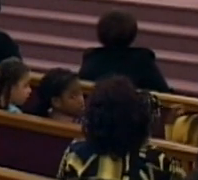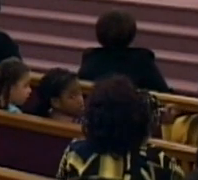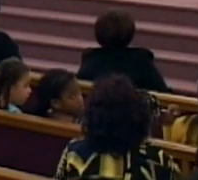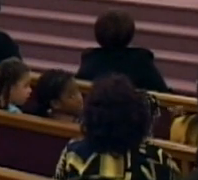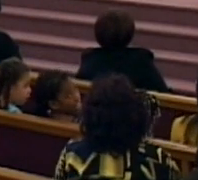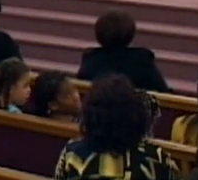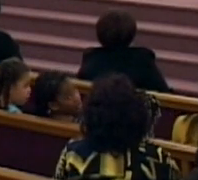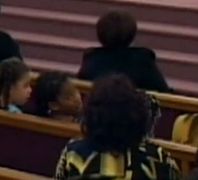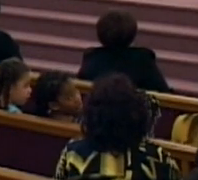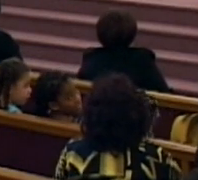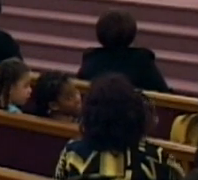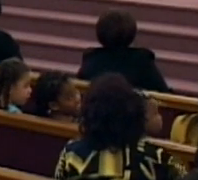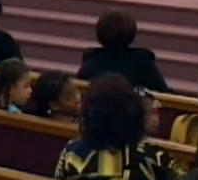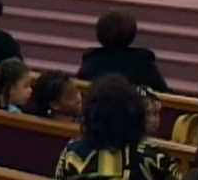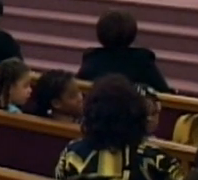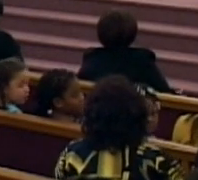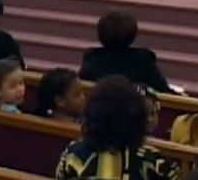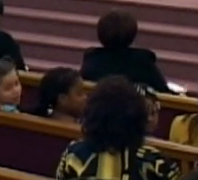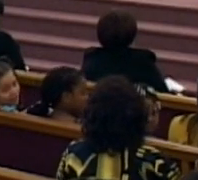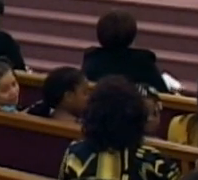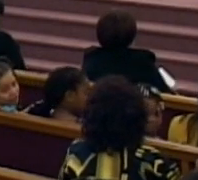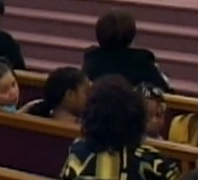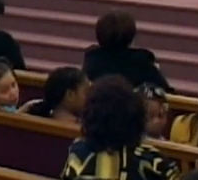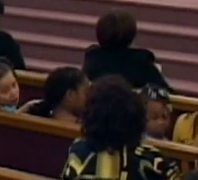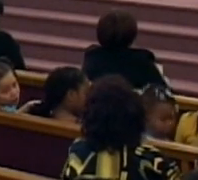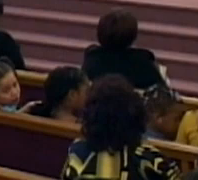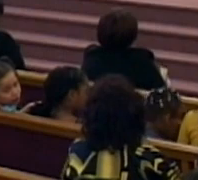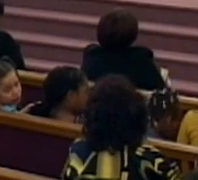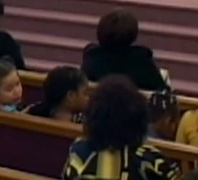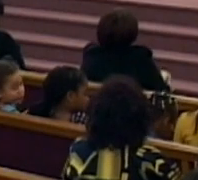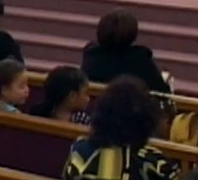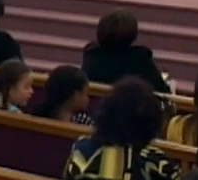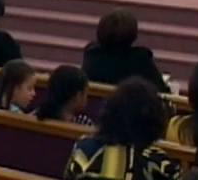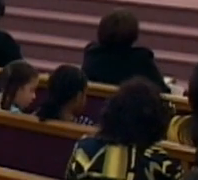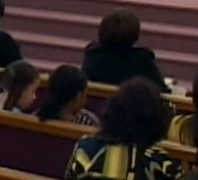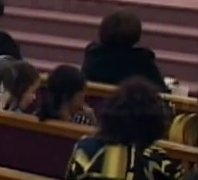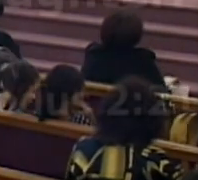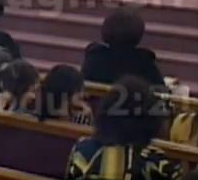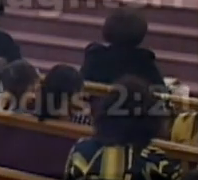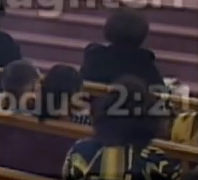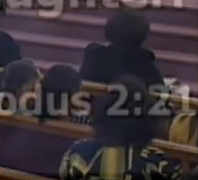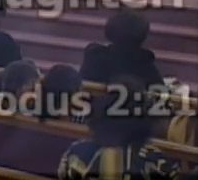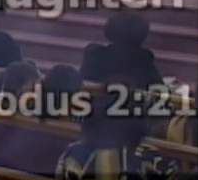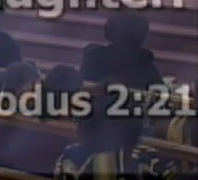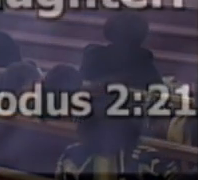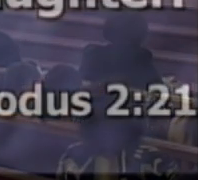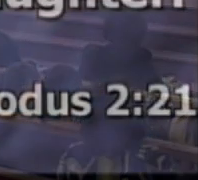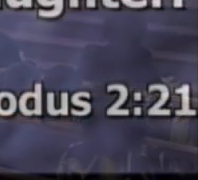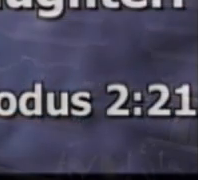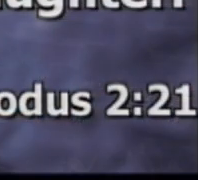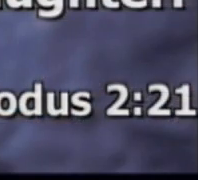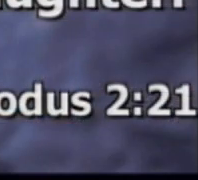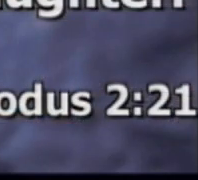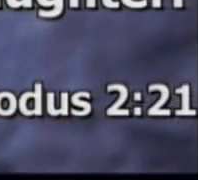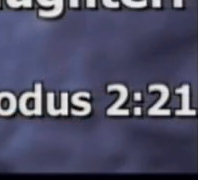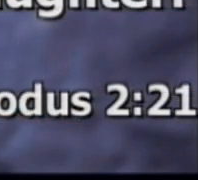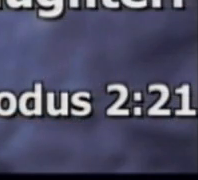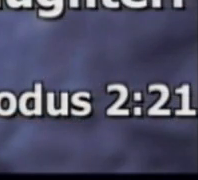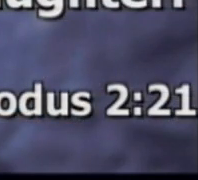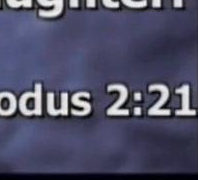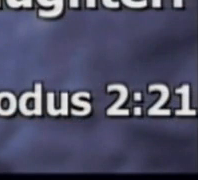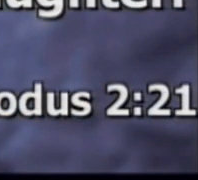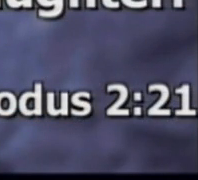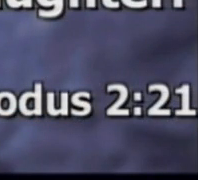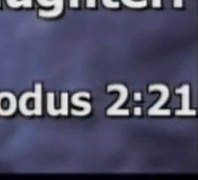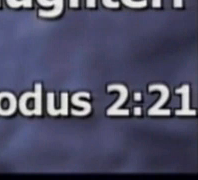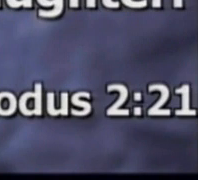Bibles, I want you to read along with me. Again, Exodus chapter 2,